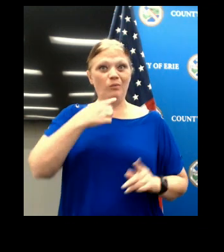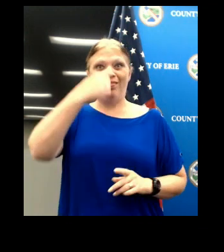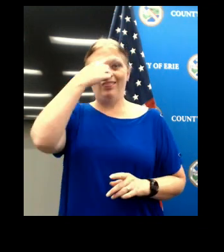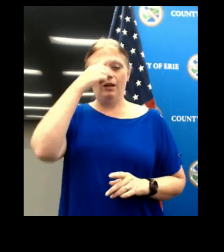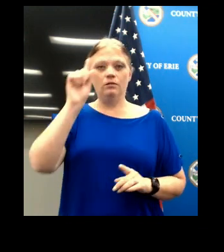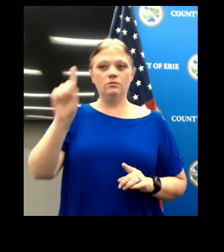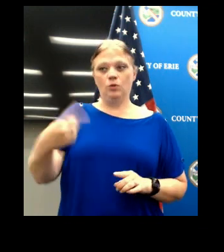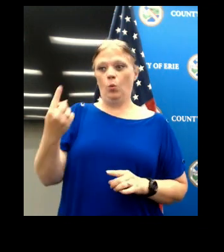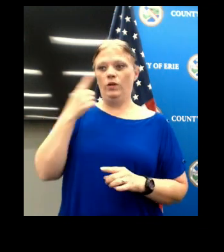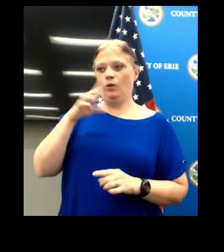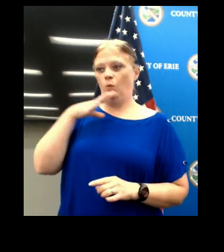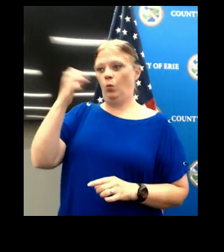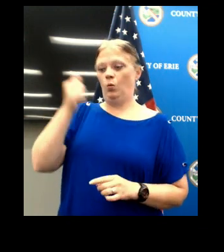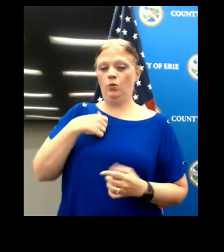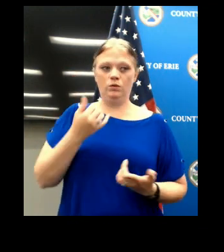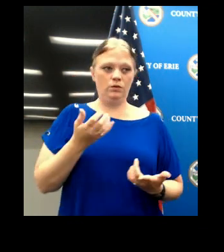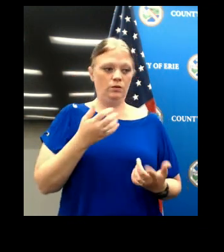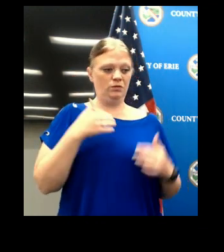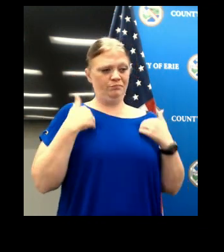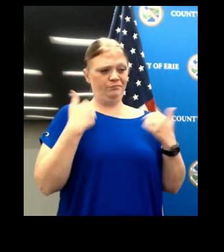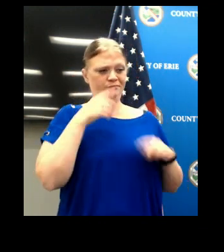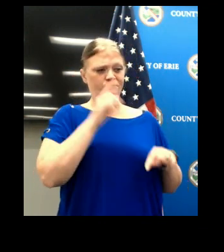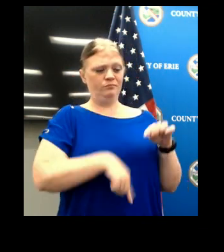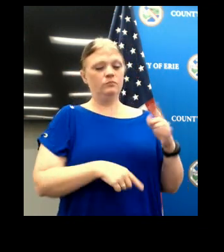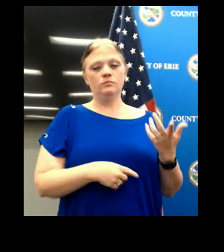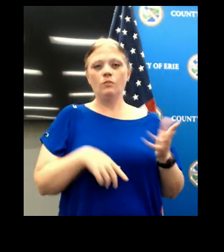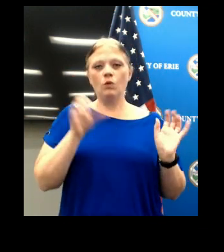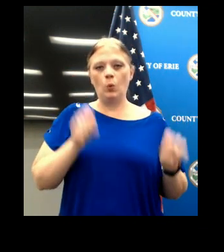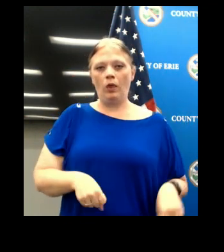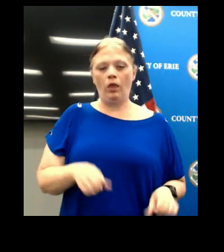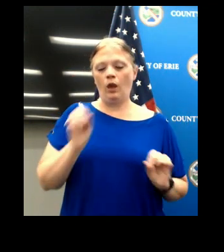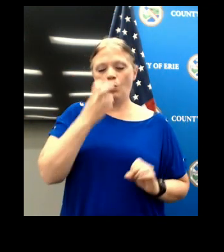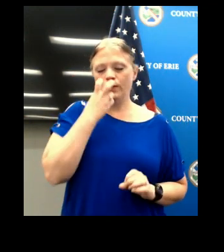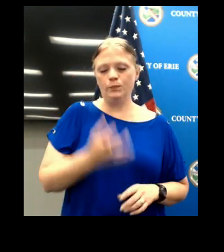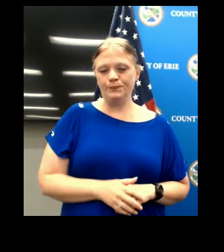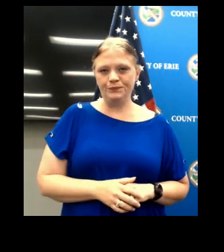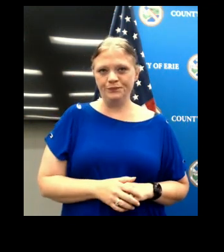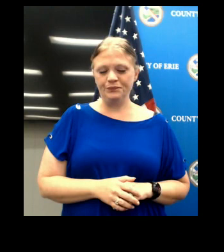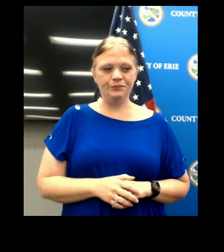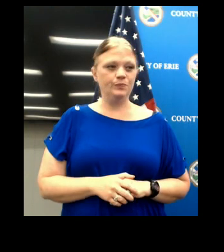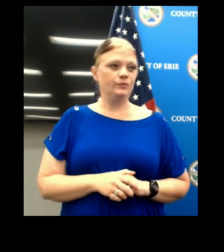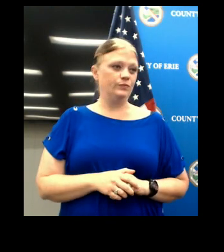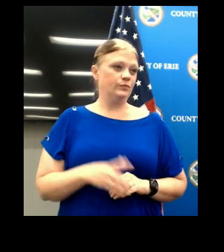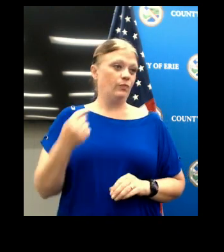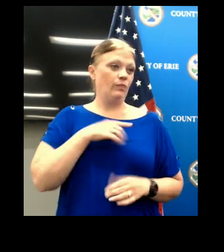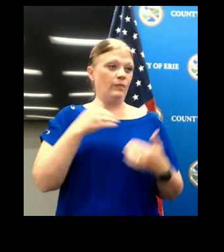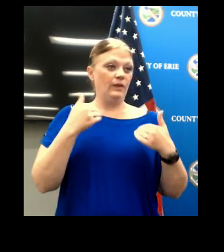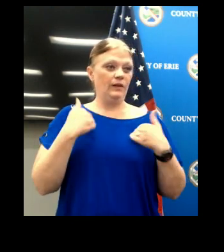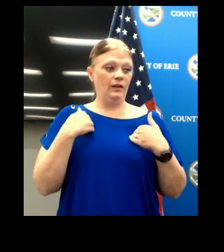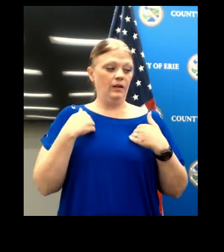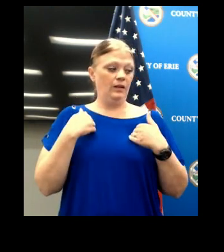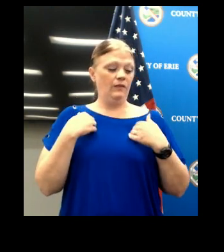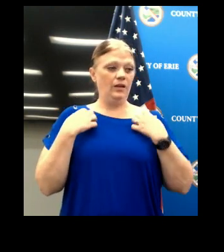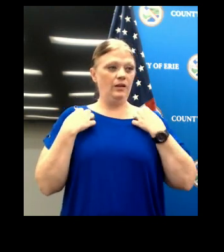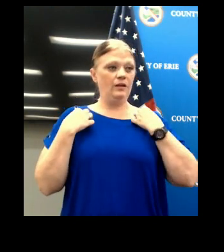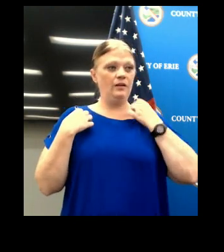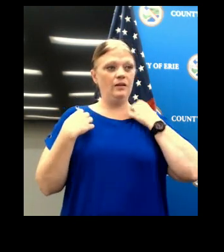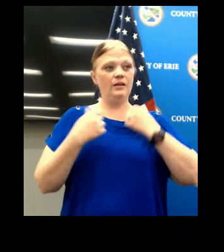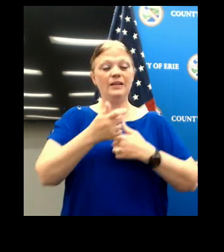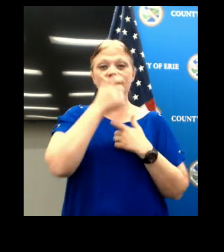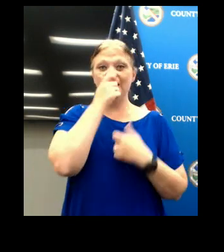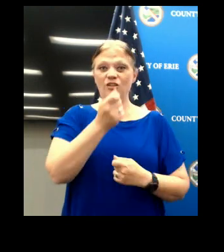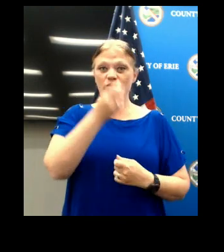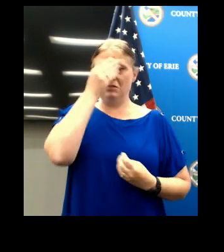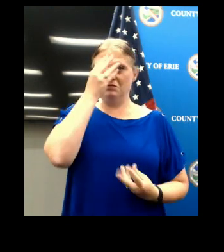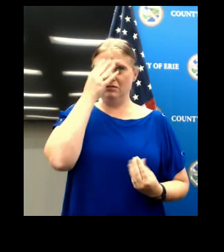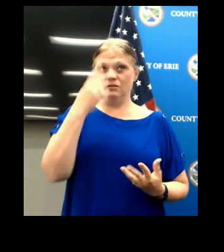if you're younger, you can't catch it. Well, you can catch it. There's no doubt about that. We have some interesting data to show, as we've been